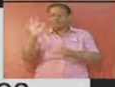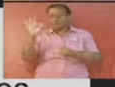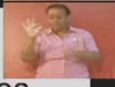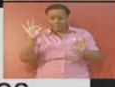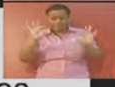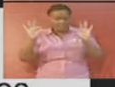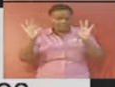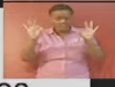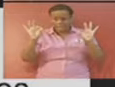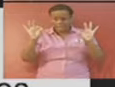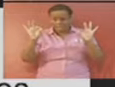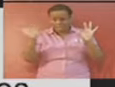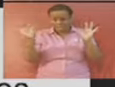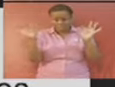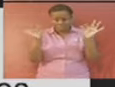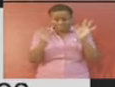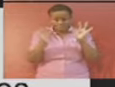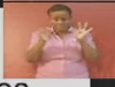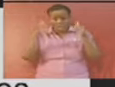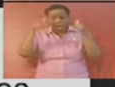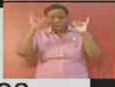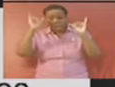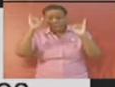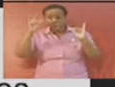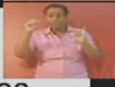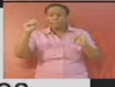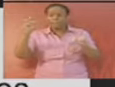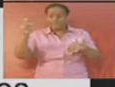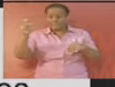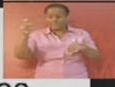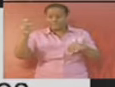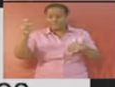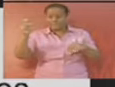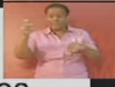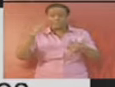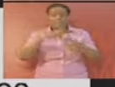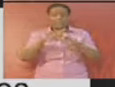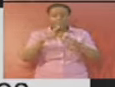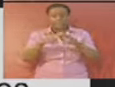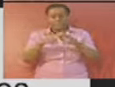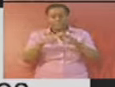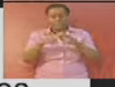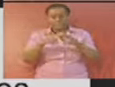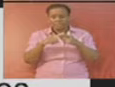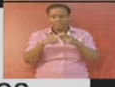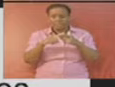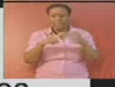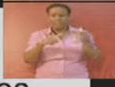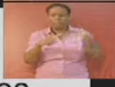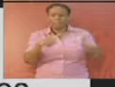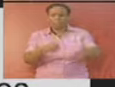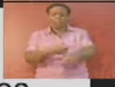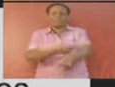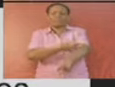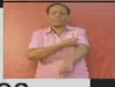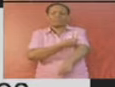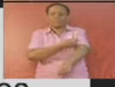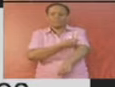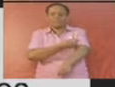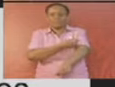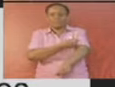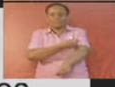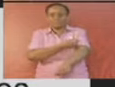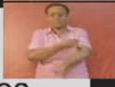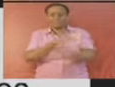on the animals, inoculated his own family by putting it into their skin, and found out there was some buildup of immunity in those